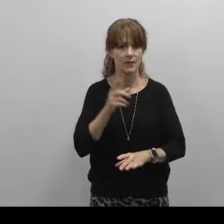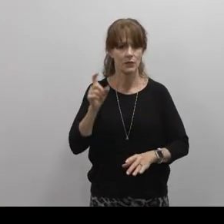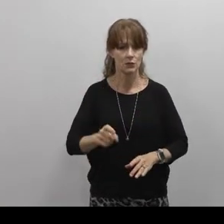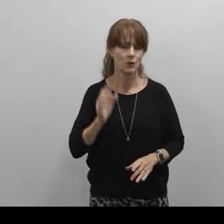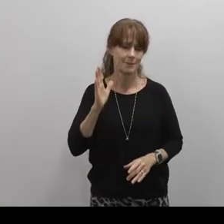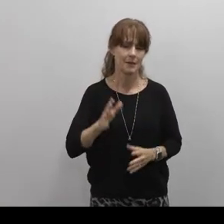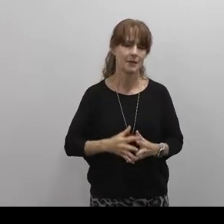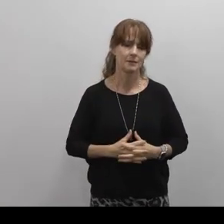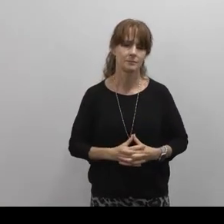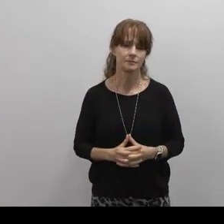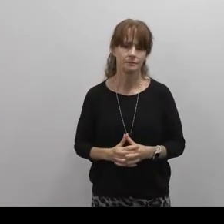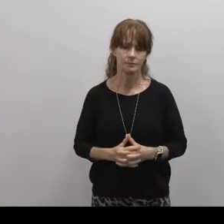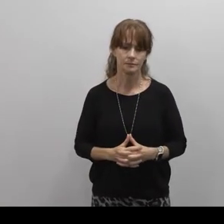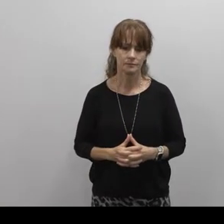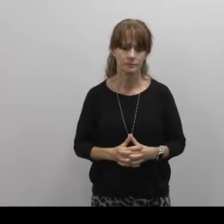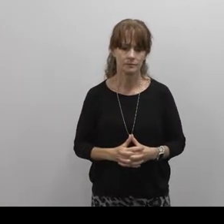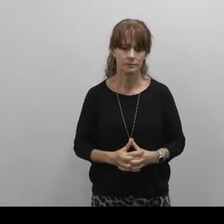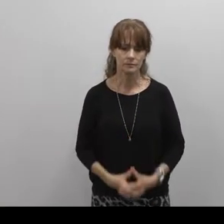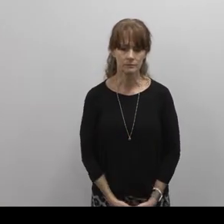should be.